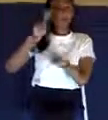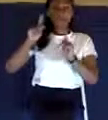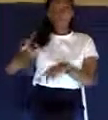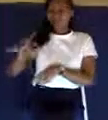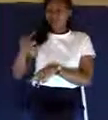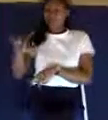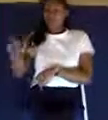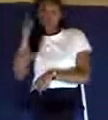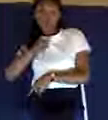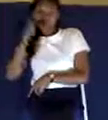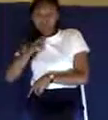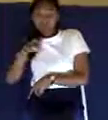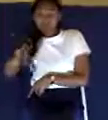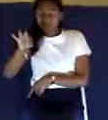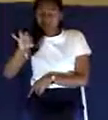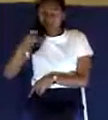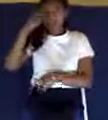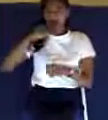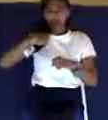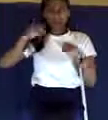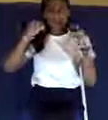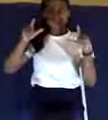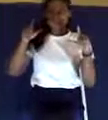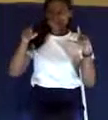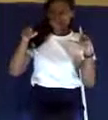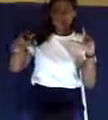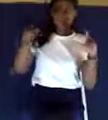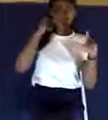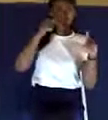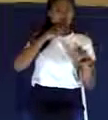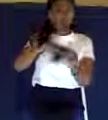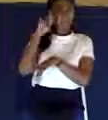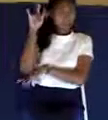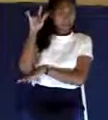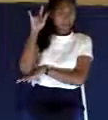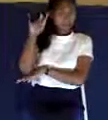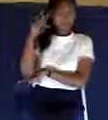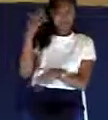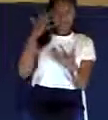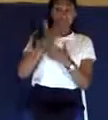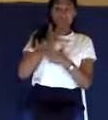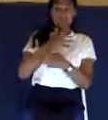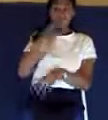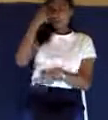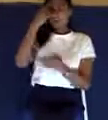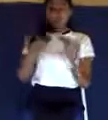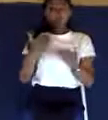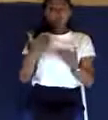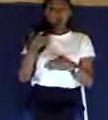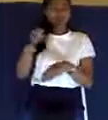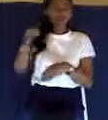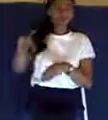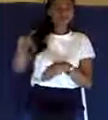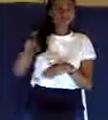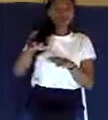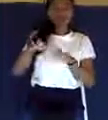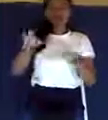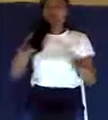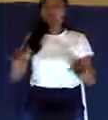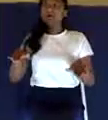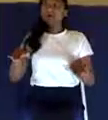Cecilia, they couldn't believe that she was even on the plane. They thought that maybe she was a child that was